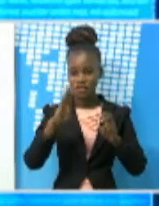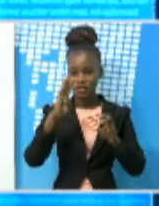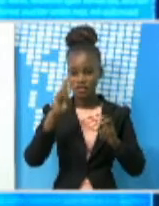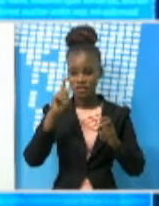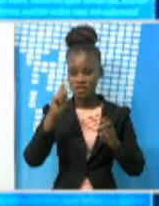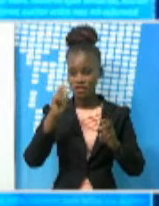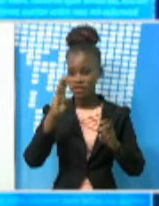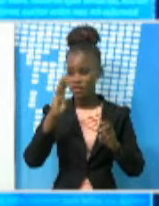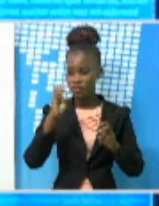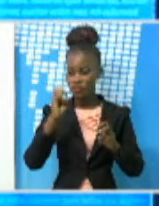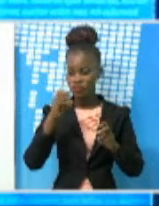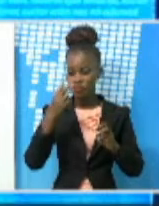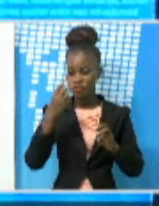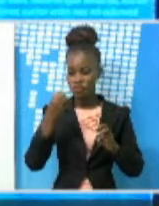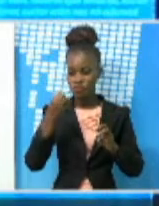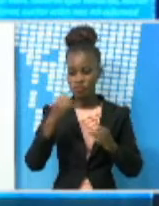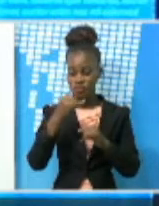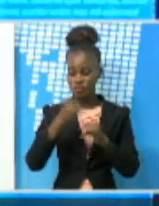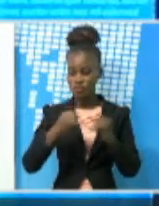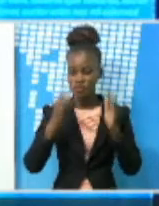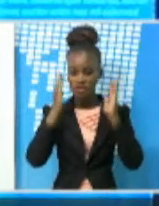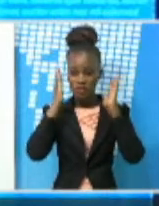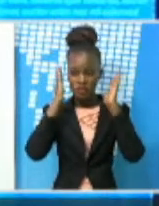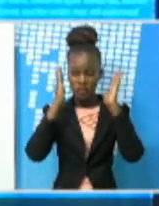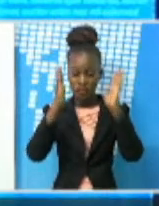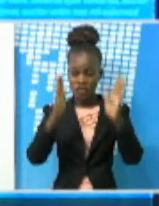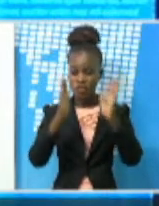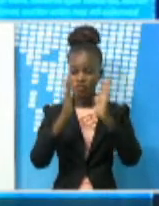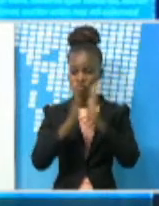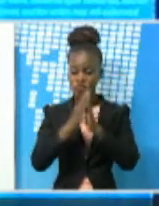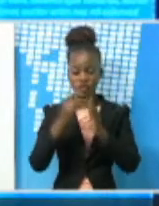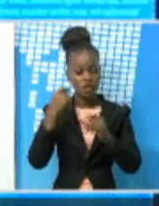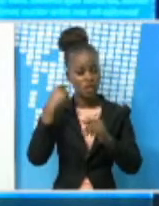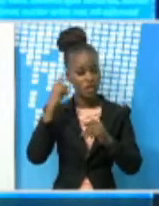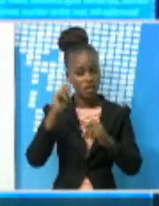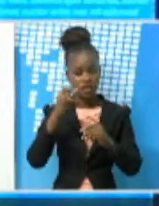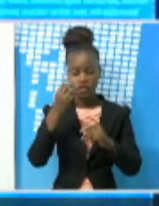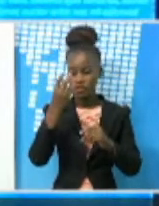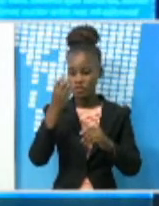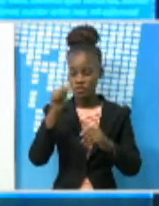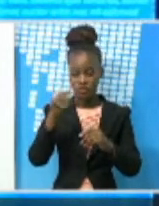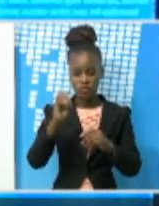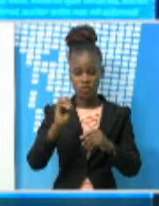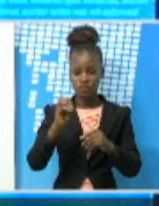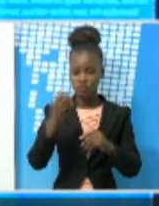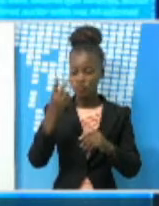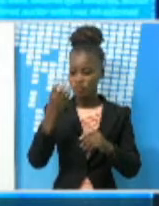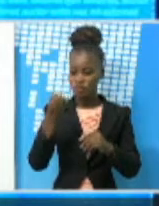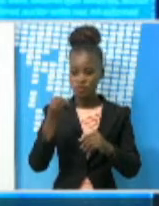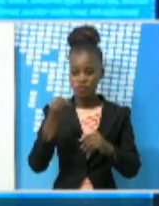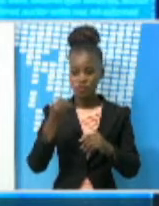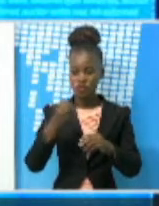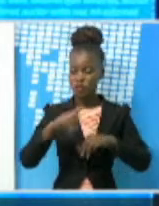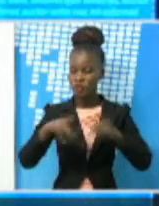November-December 2022 end-of-program examinations. For a total of 72,247 candidates,